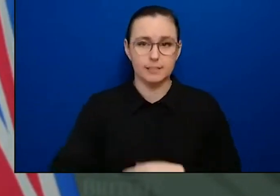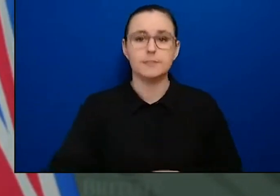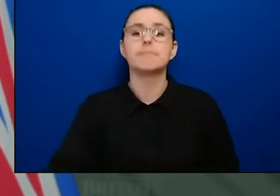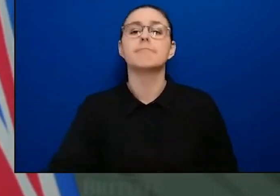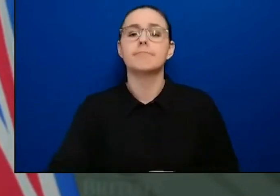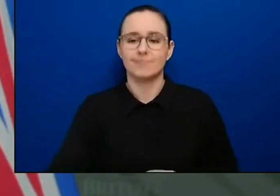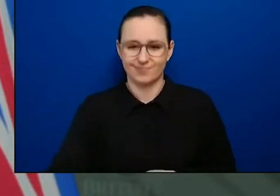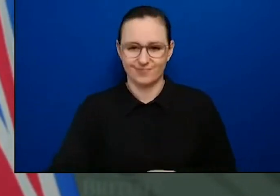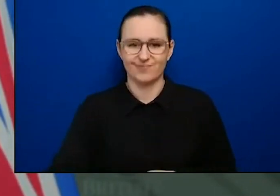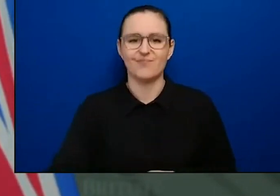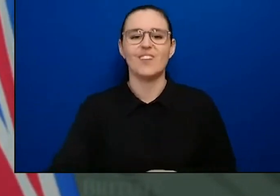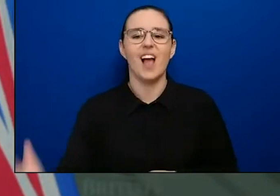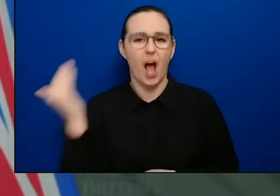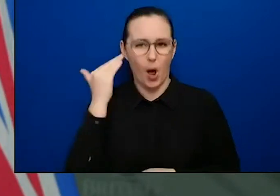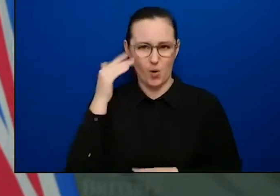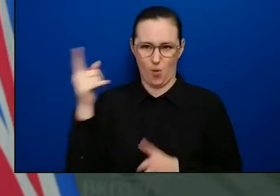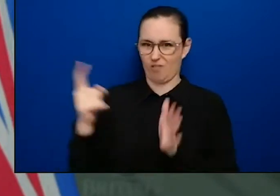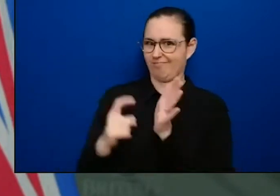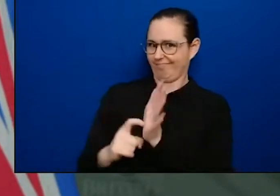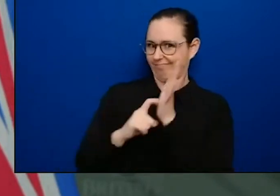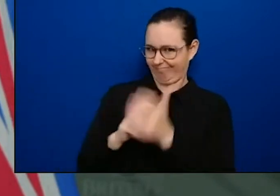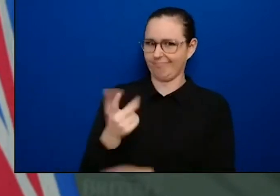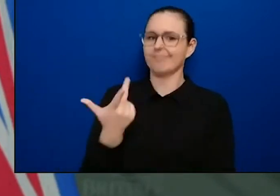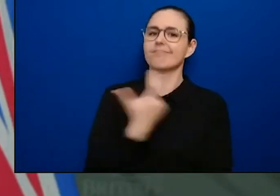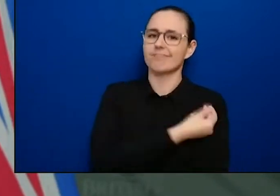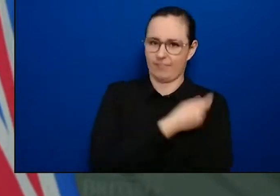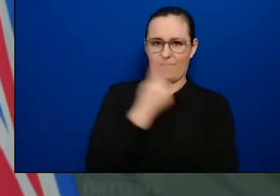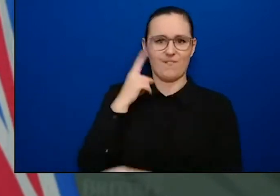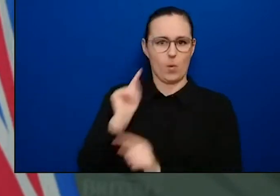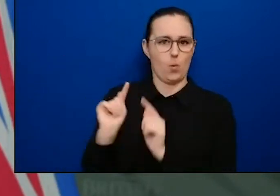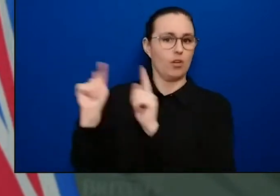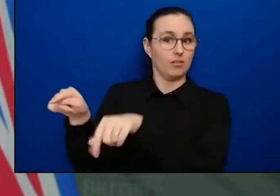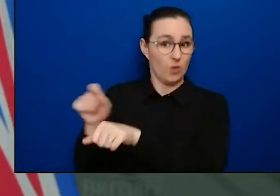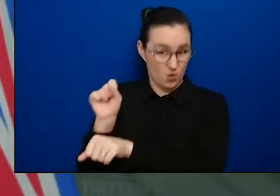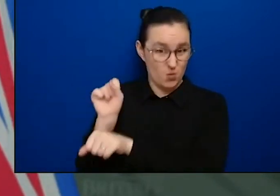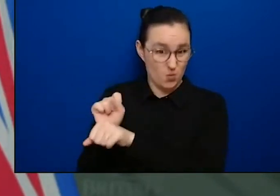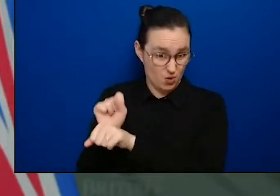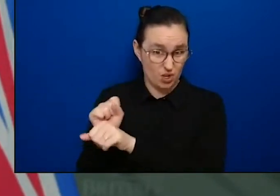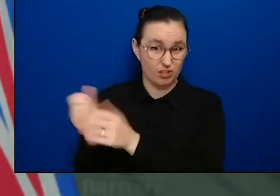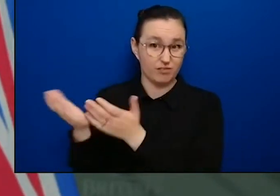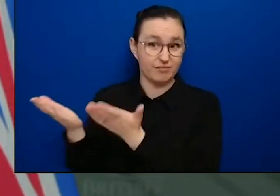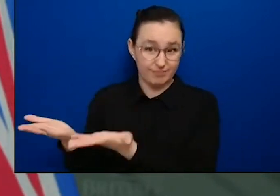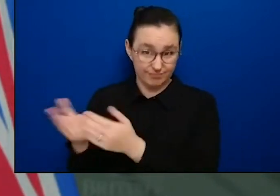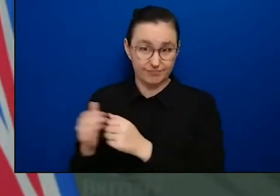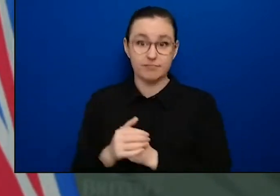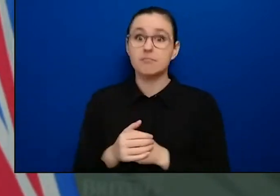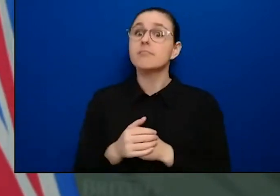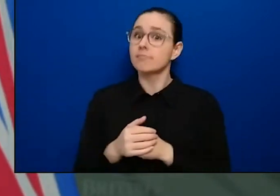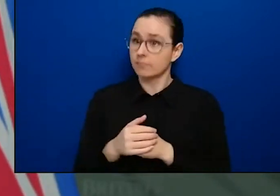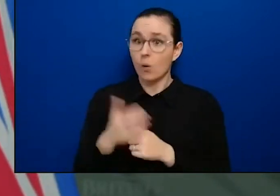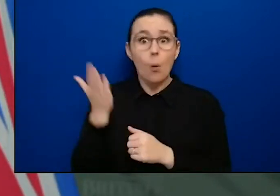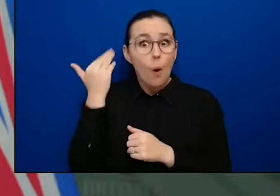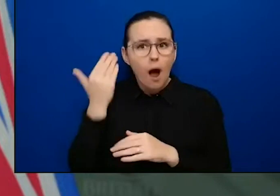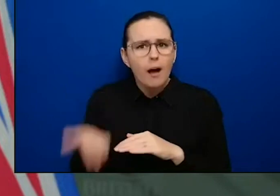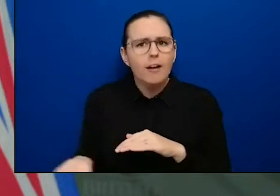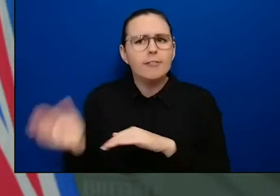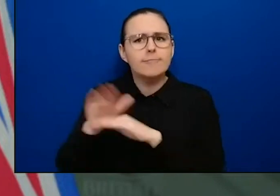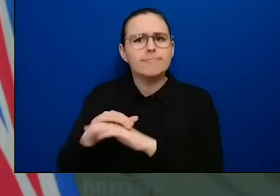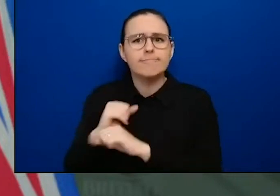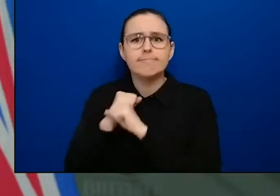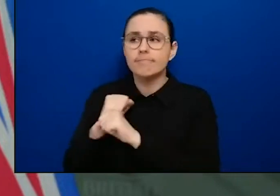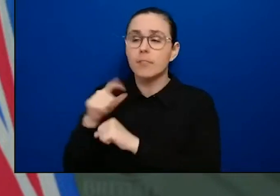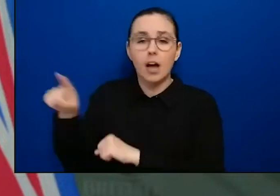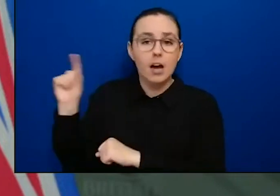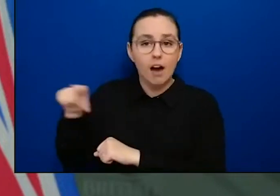the public service at this time, adding another layer of protection for government workers and the people they serve. The